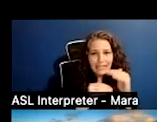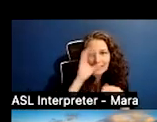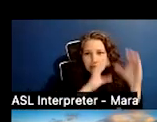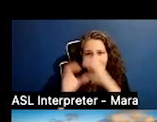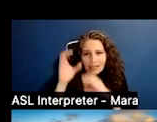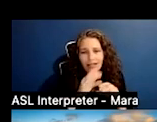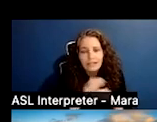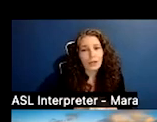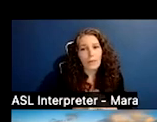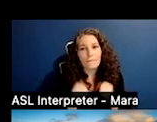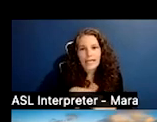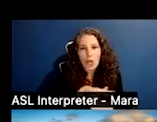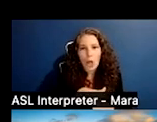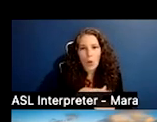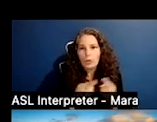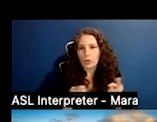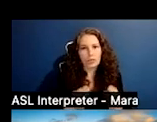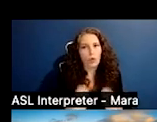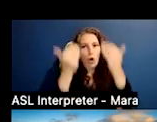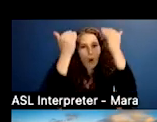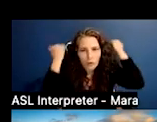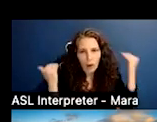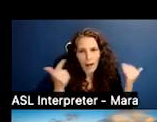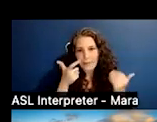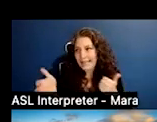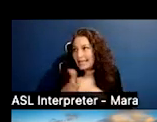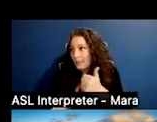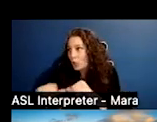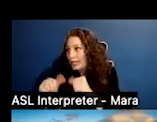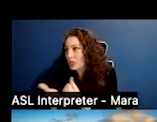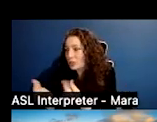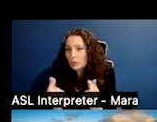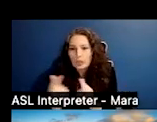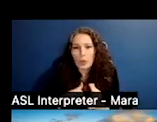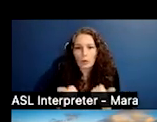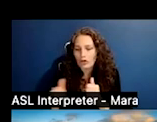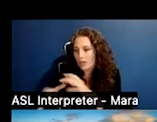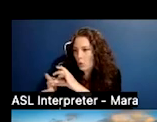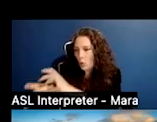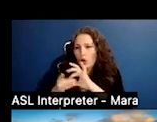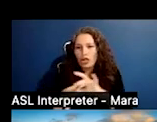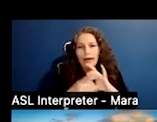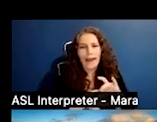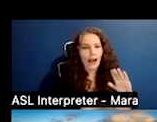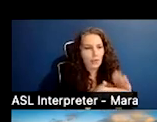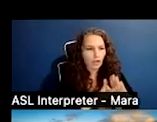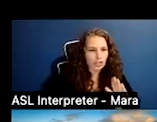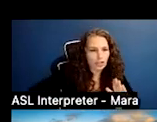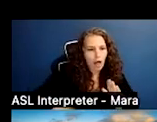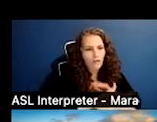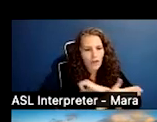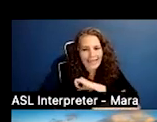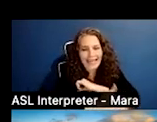immediately overwhelmed, as well as all the neighbor agencies. So our purpose was to try to coordinate operations countywide to